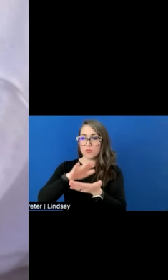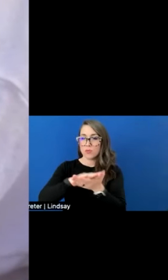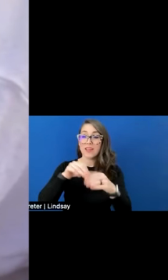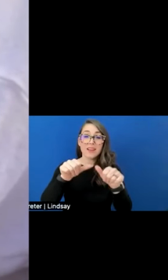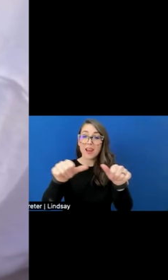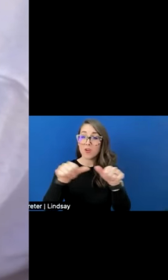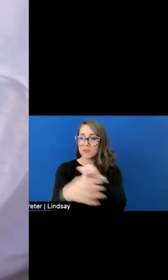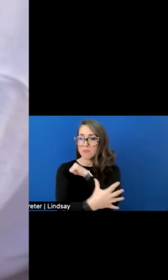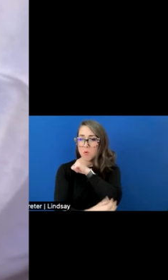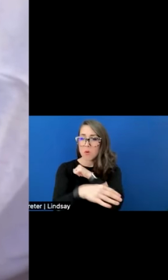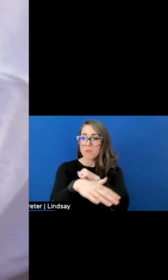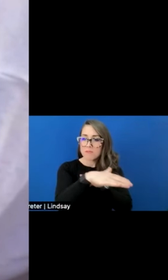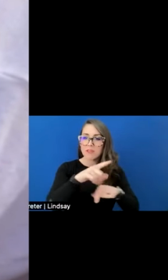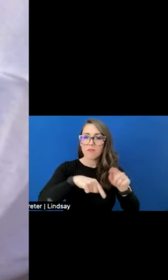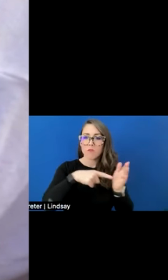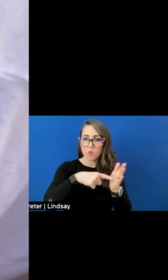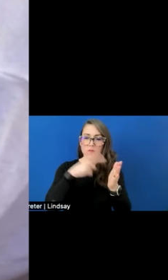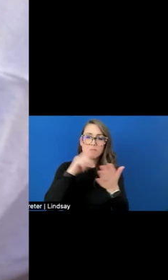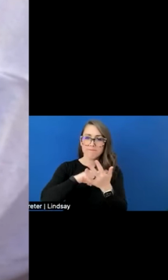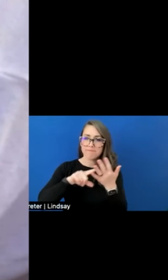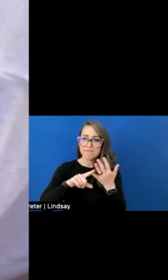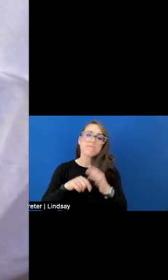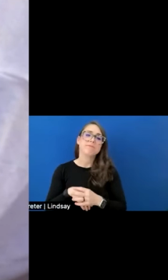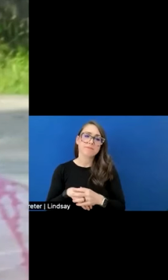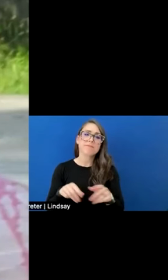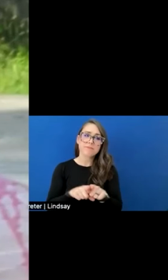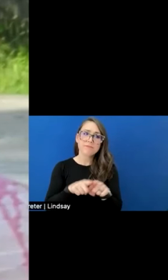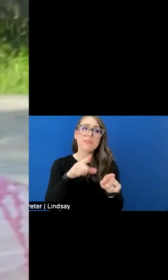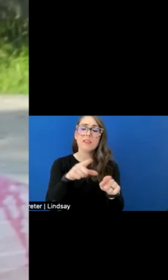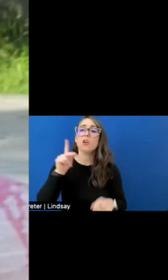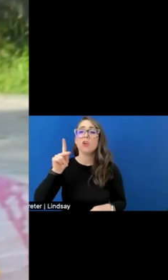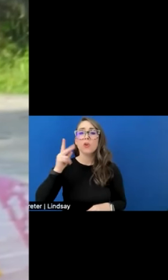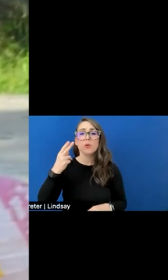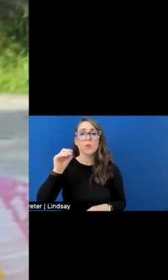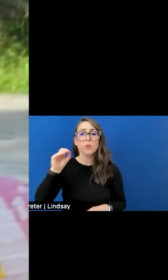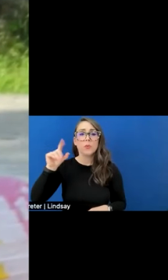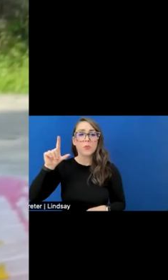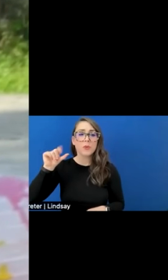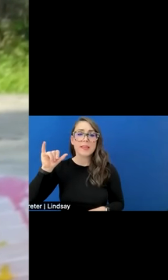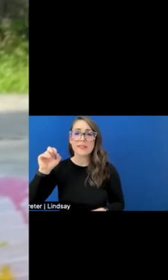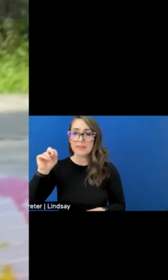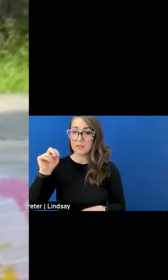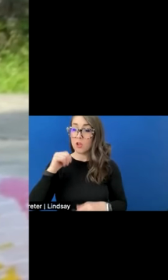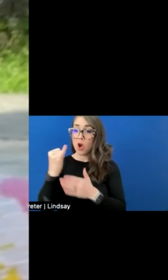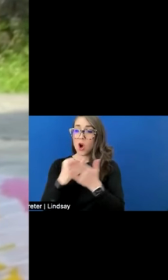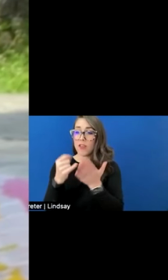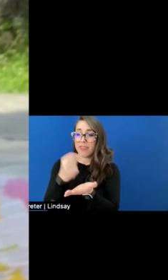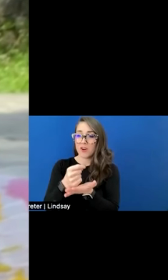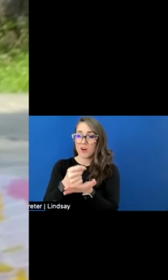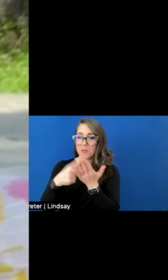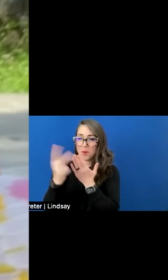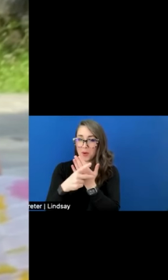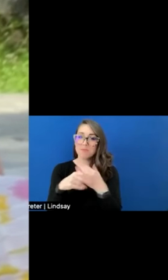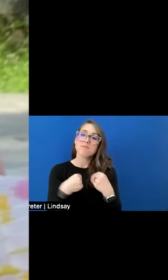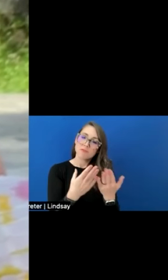Recently, FOM has supported the Kulingin Art Therapy Academy. Our funds provide free access to art therapy programs